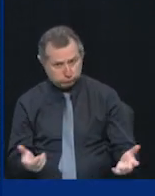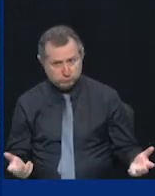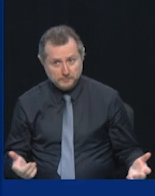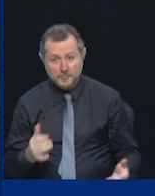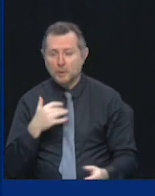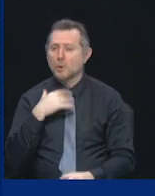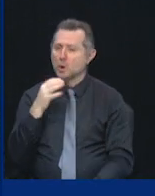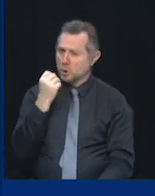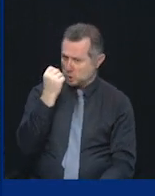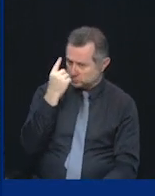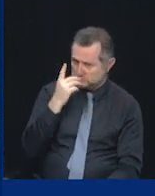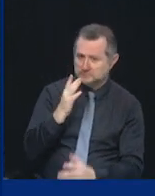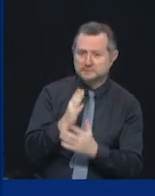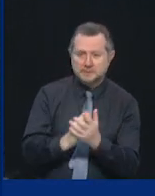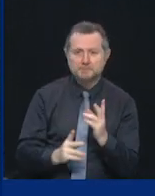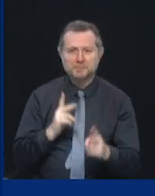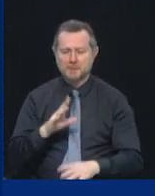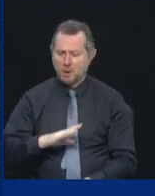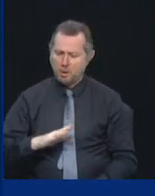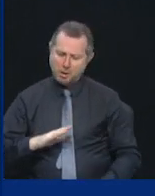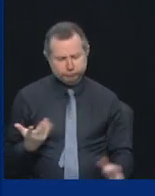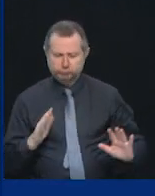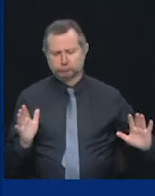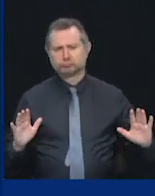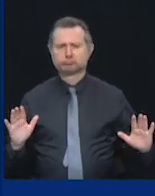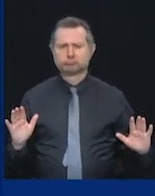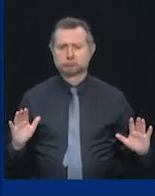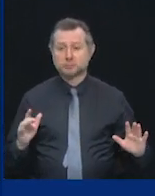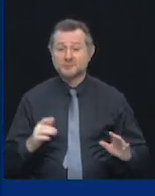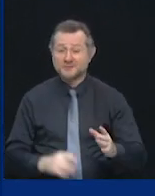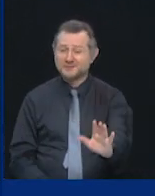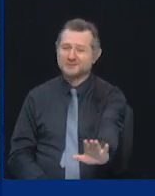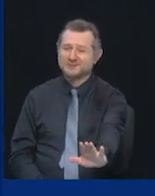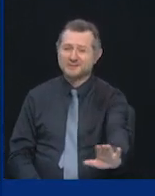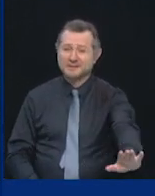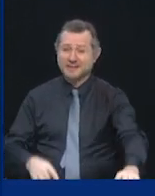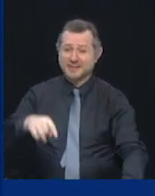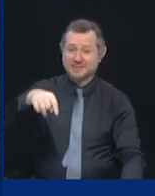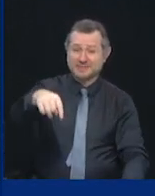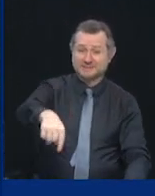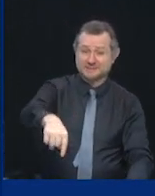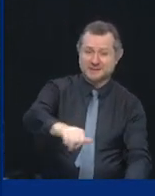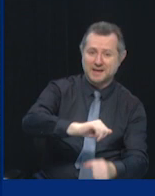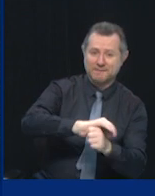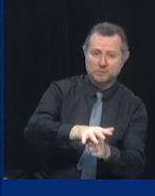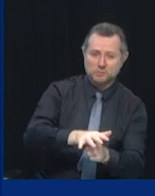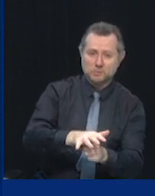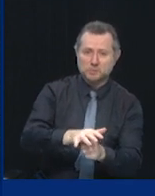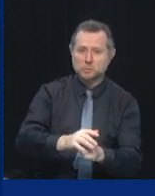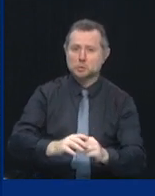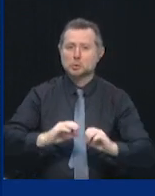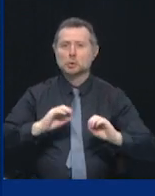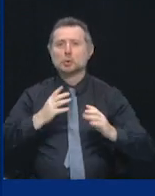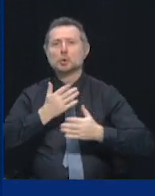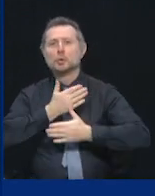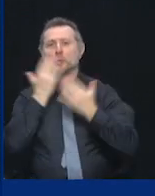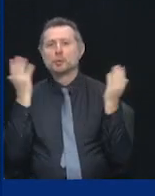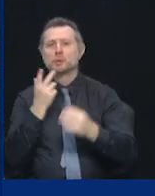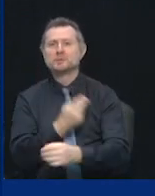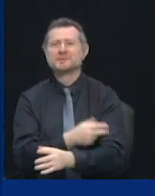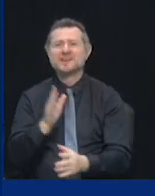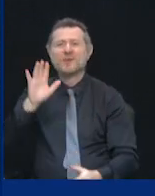anti-vaccine argument. In my opinion, there is no science to it. There is no science